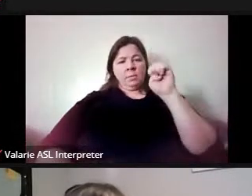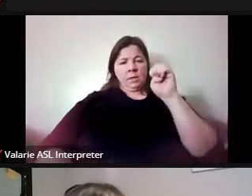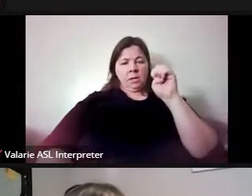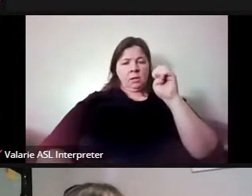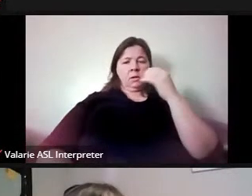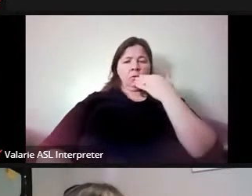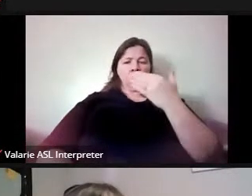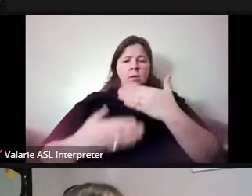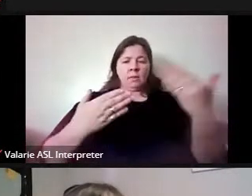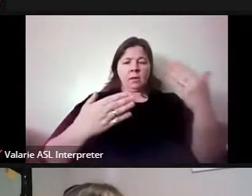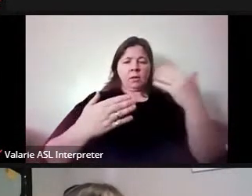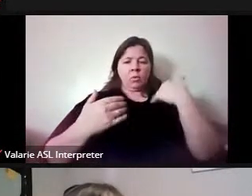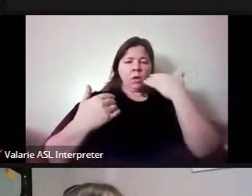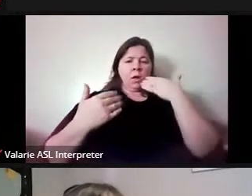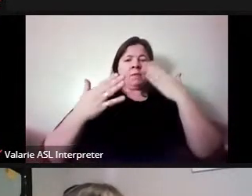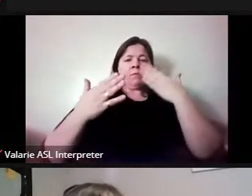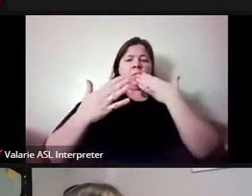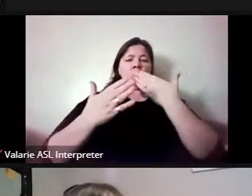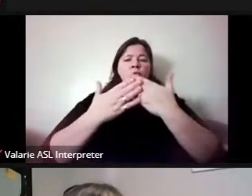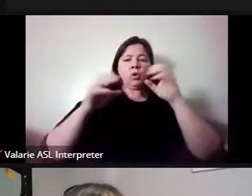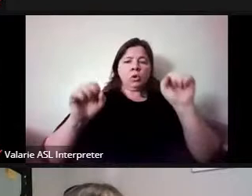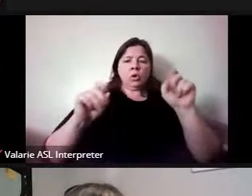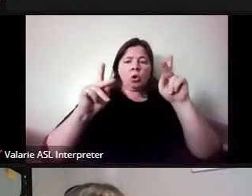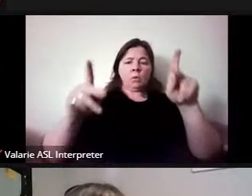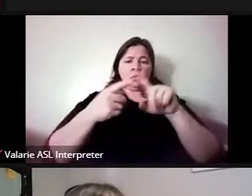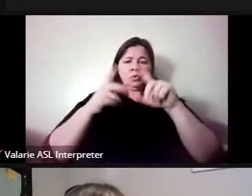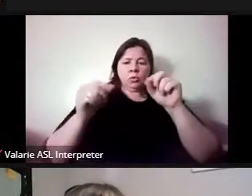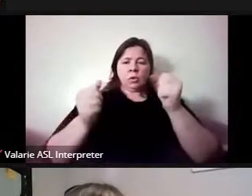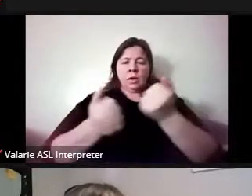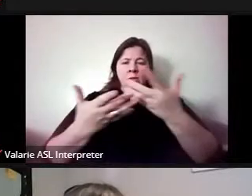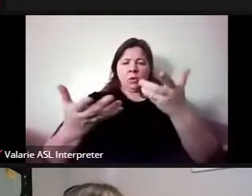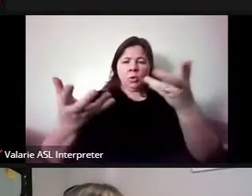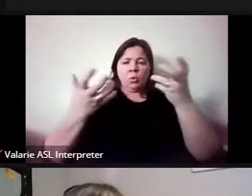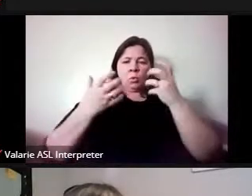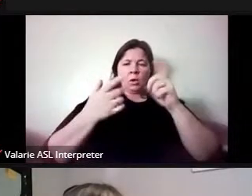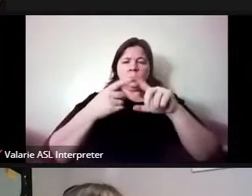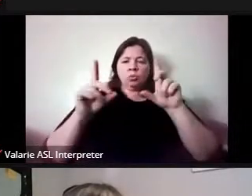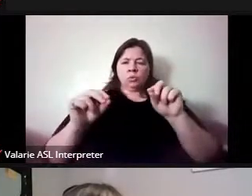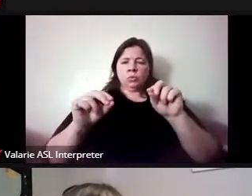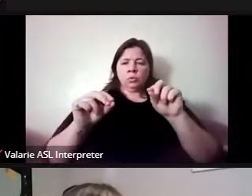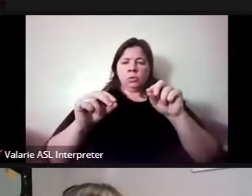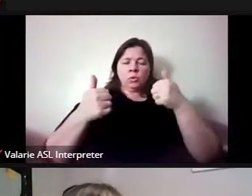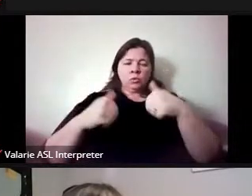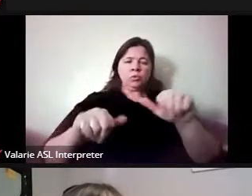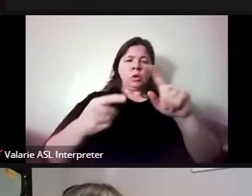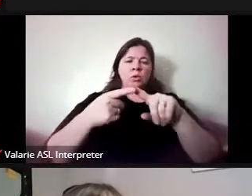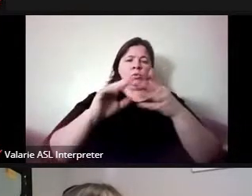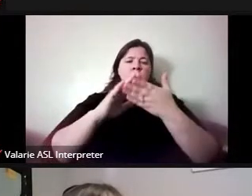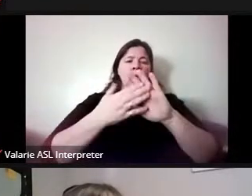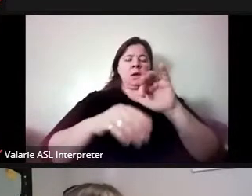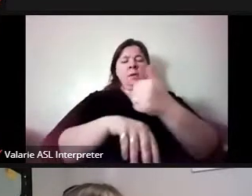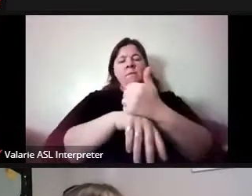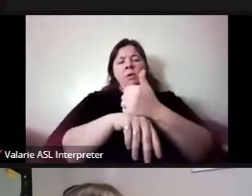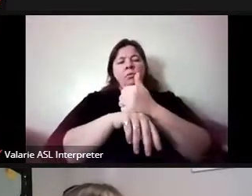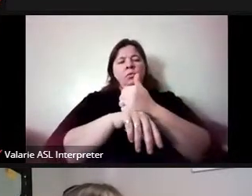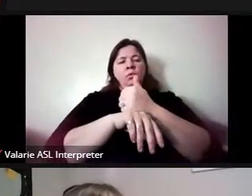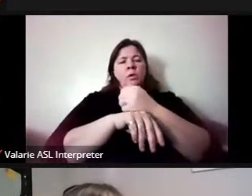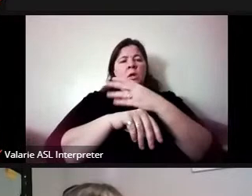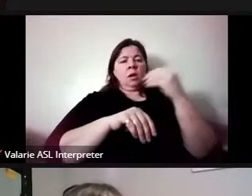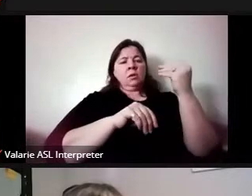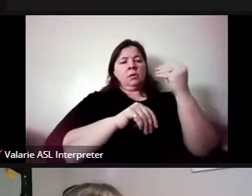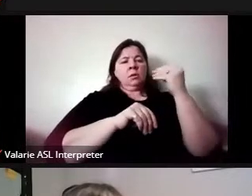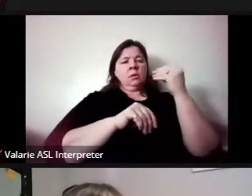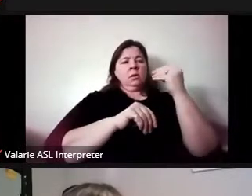You're gonna have a great opportunity to do everything you want to do. So try to be a founder.